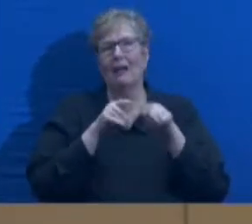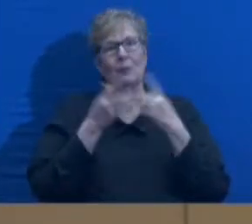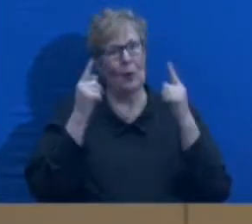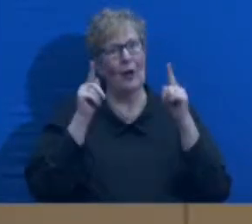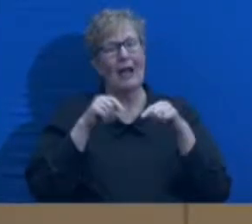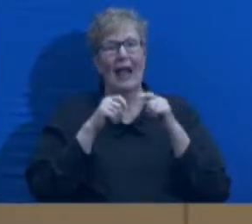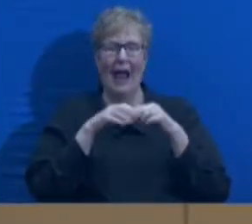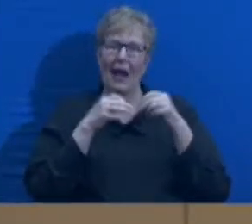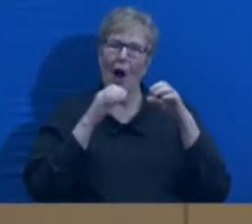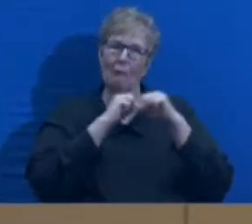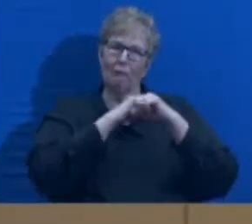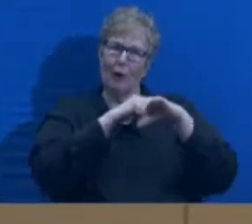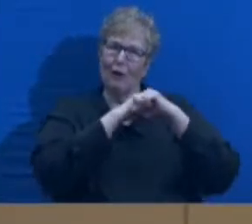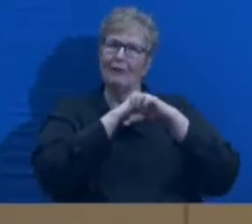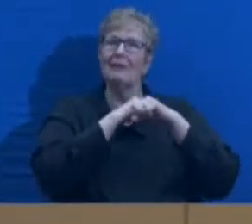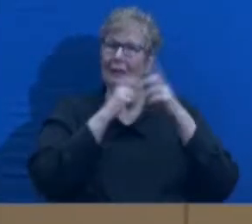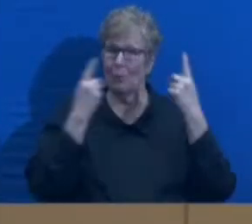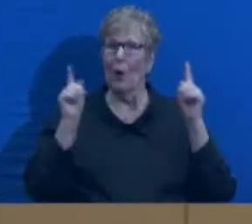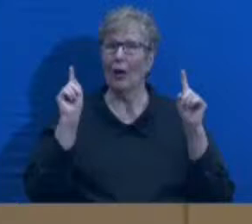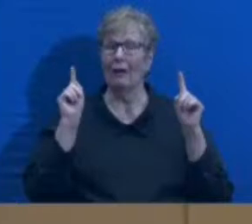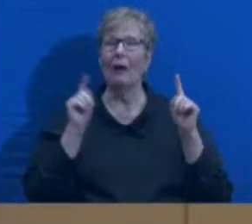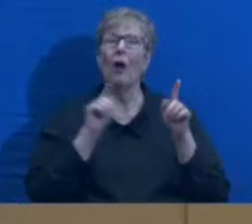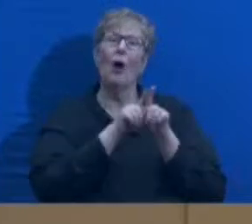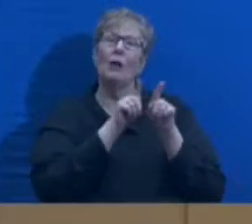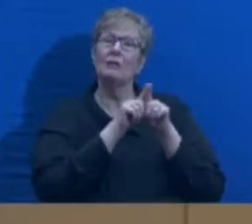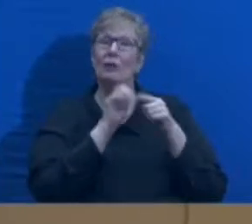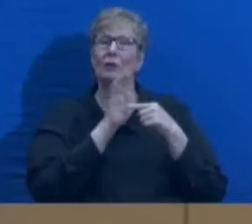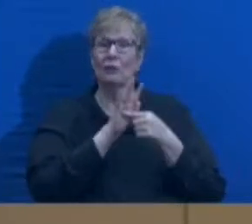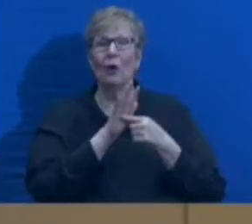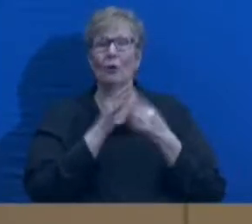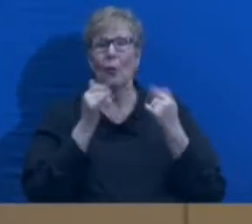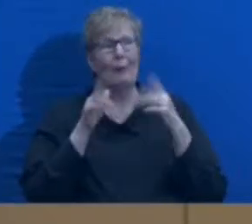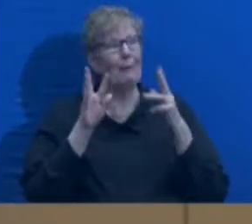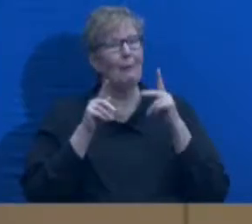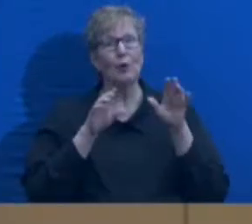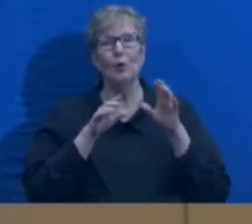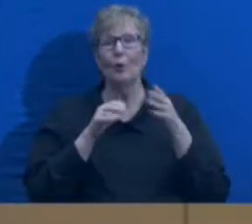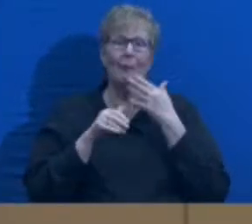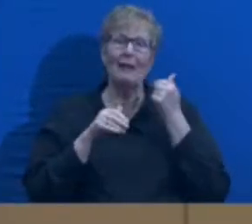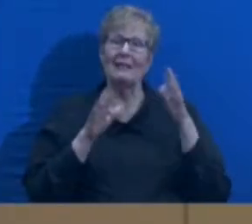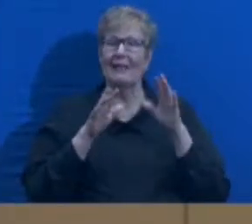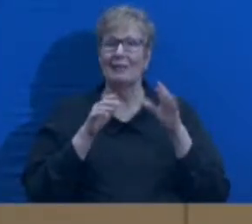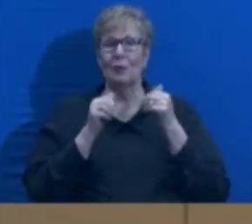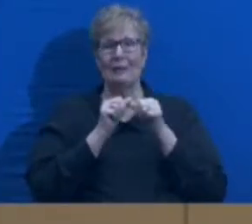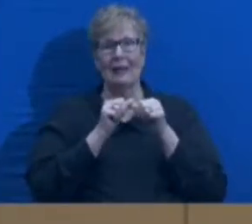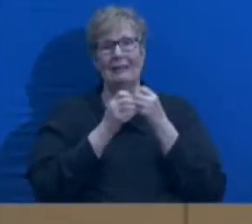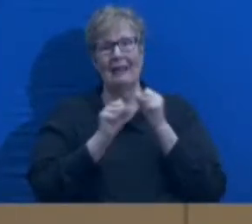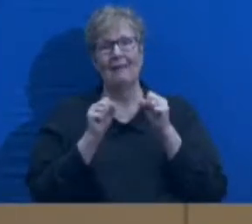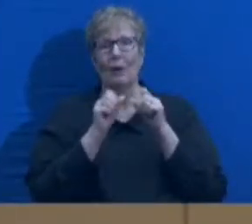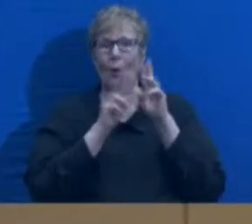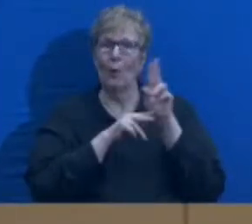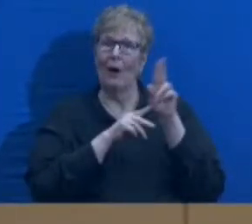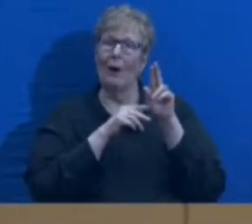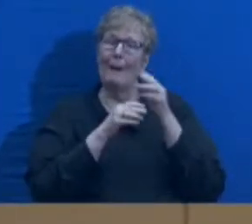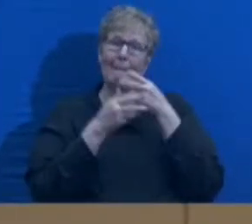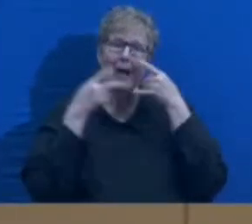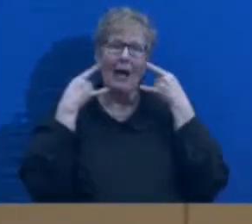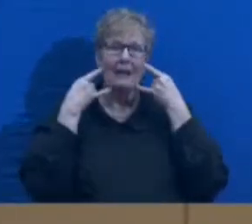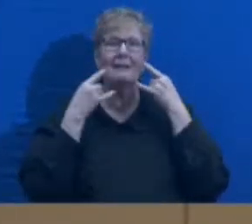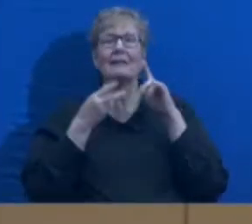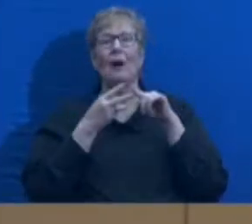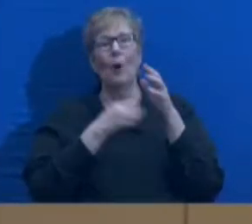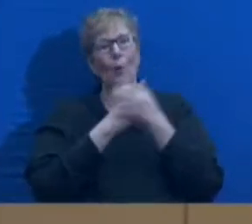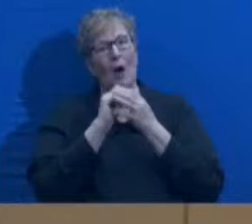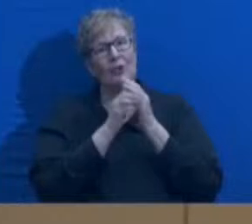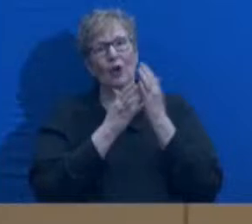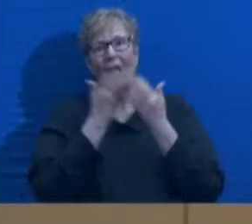is working. It also shows what occurs when people do the most basic things to stay safe: wear a mask, wash your hands, and wait